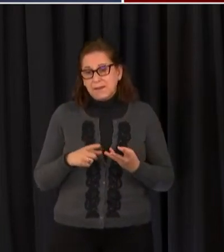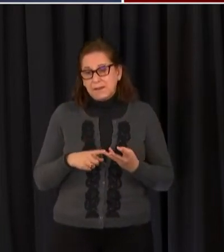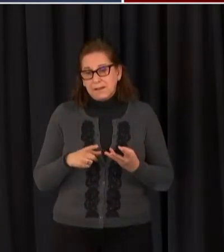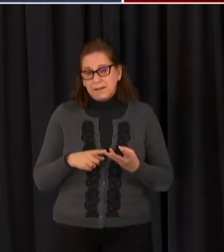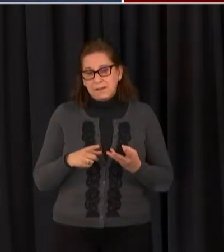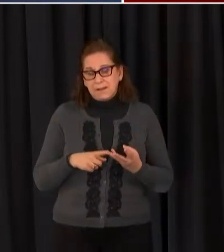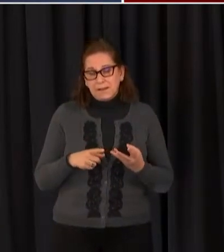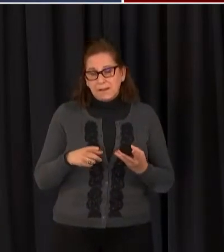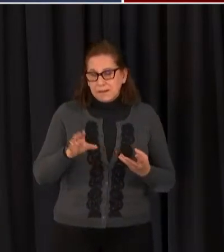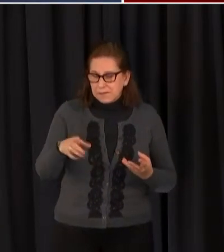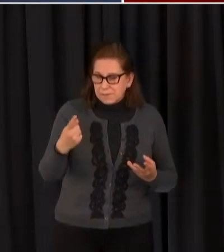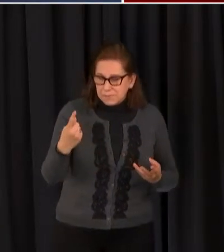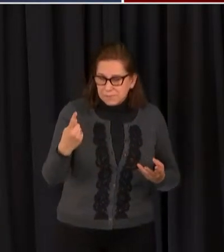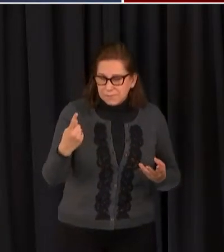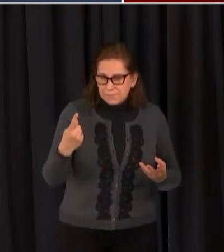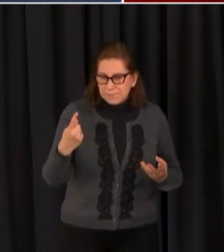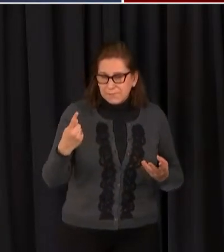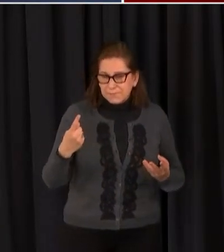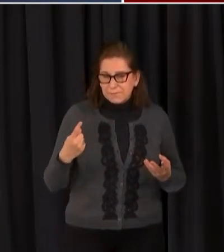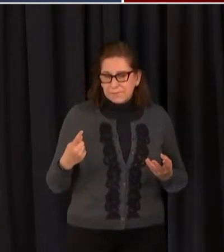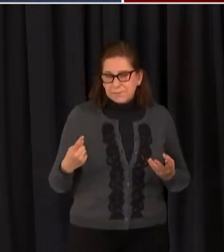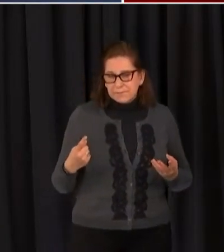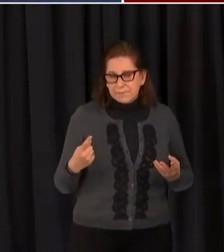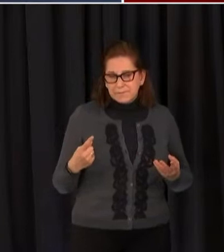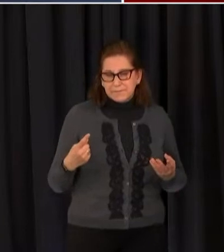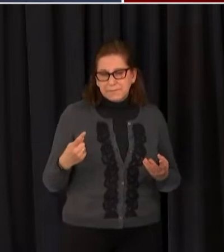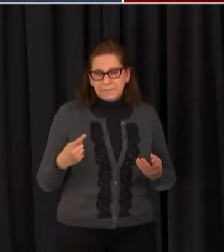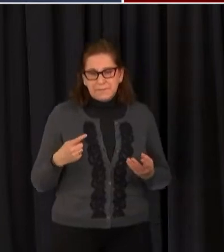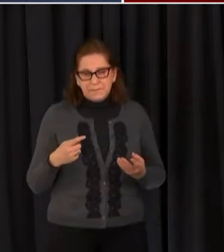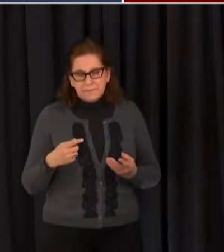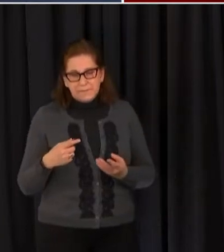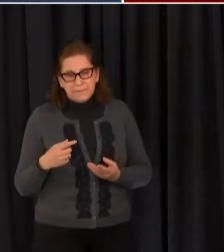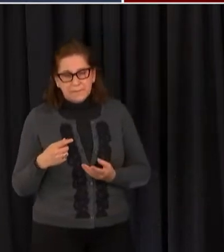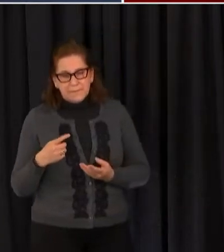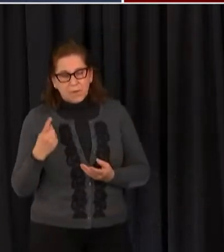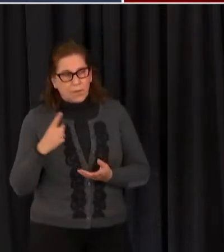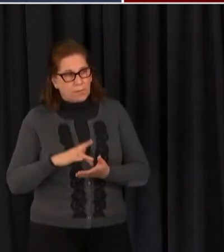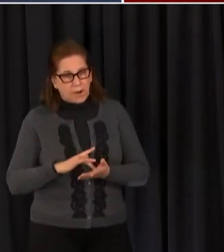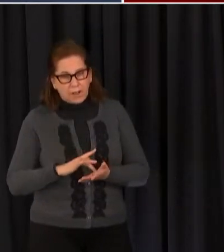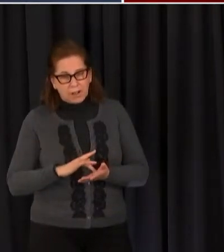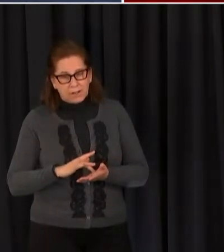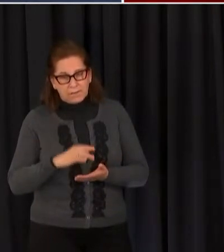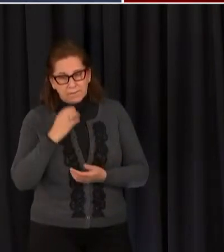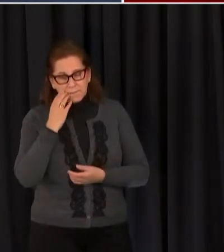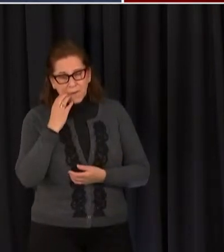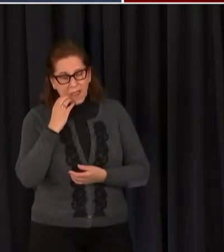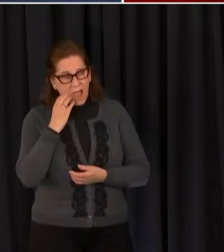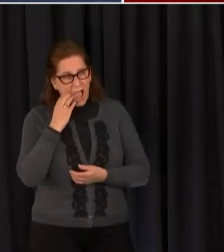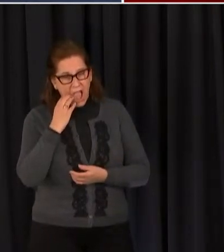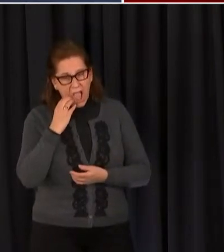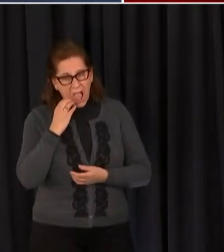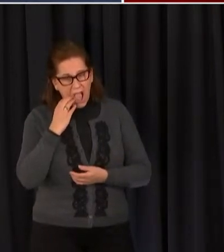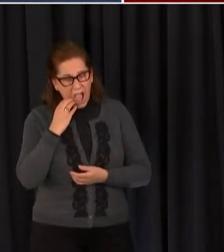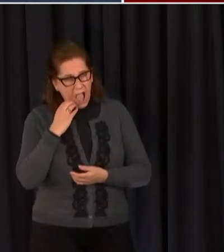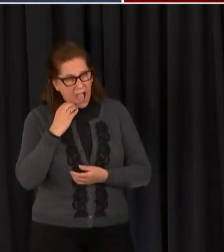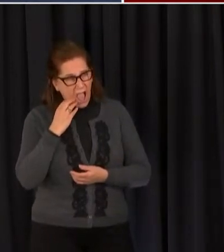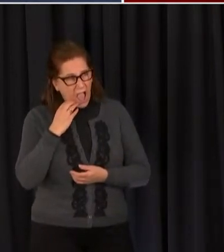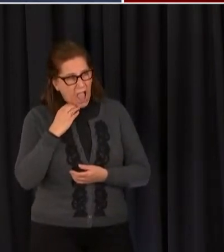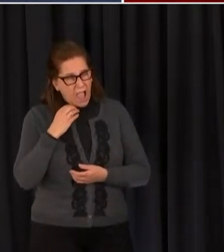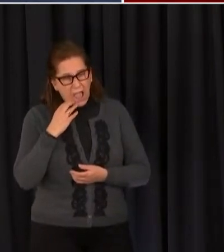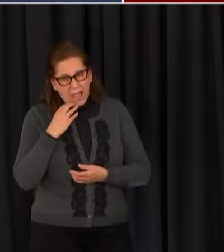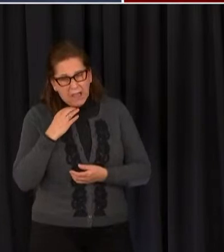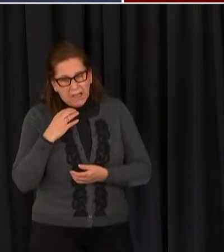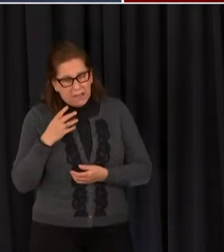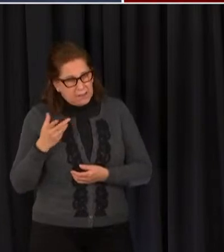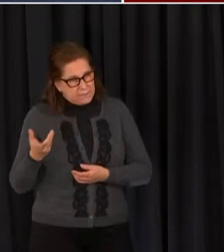something like that. So I wonder if workers are ever if you're ever going to set something up like that. You know, you have special initiatives again for public